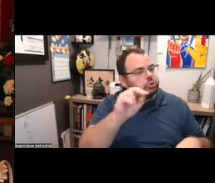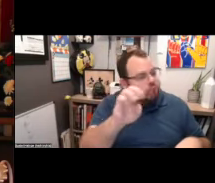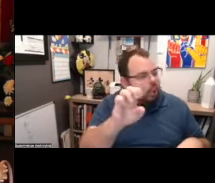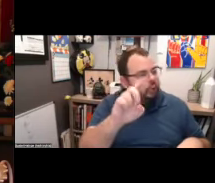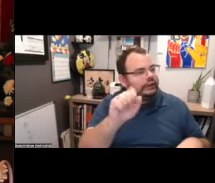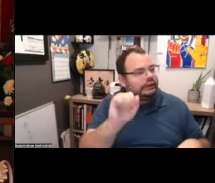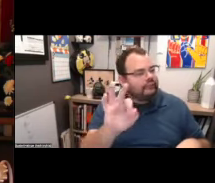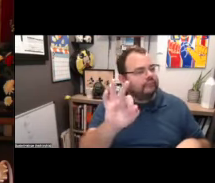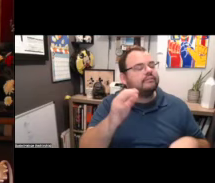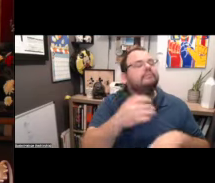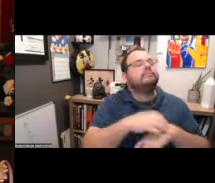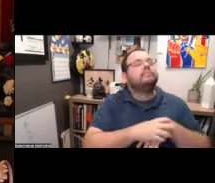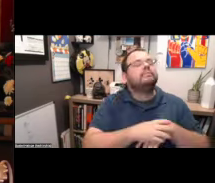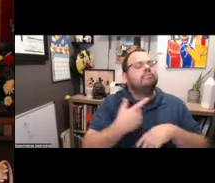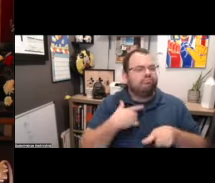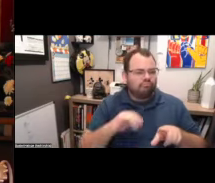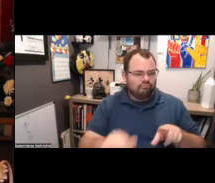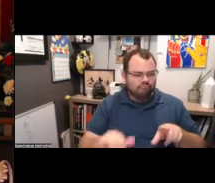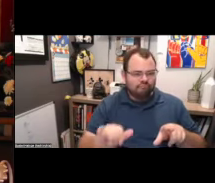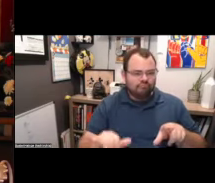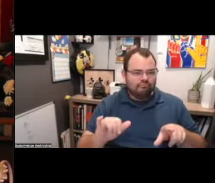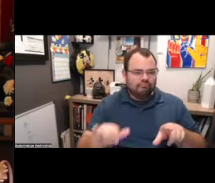that were stone deaf.